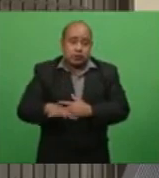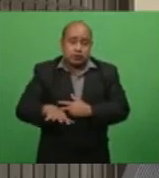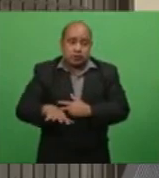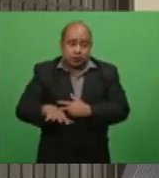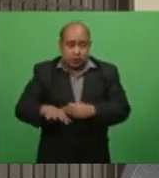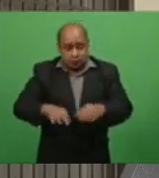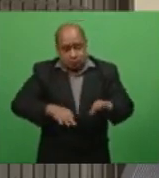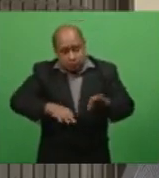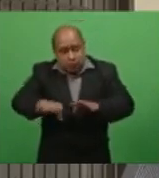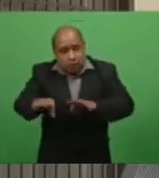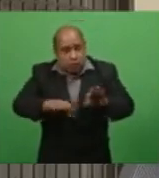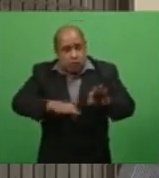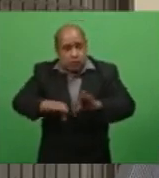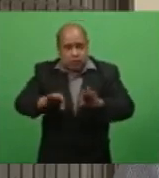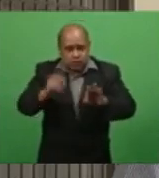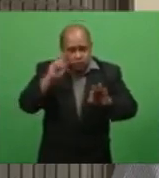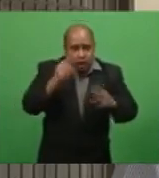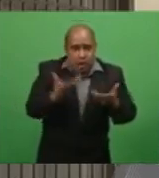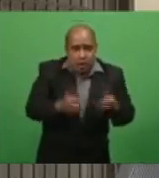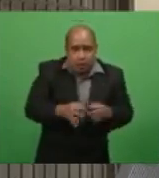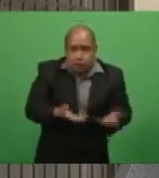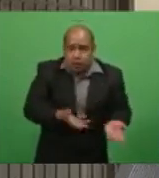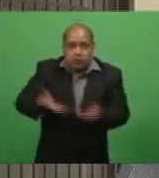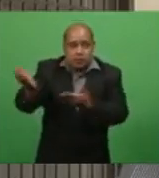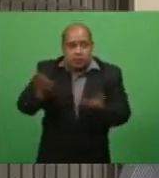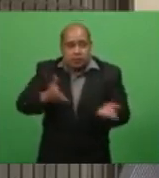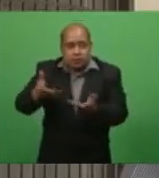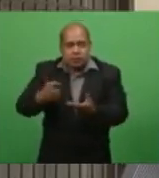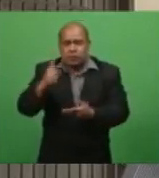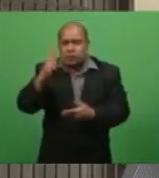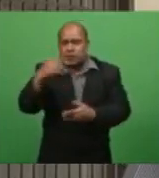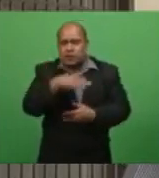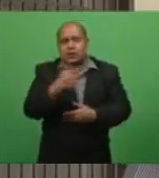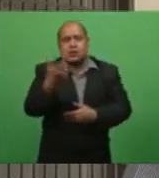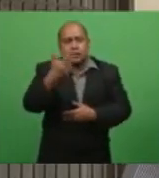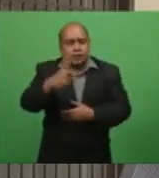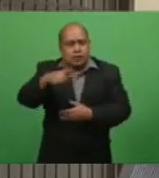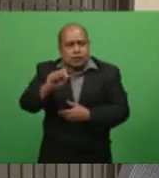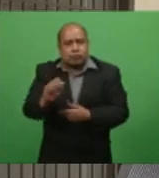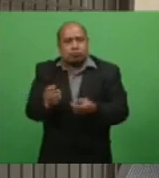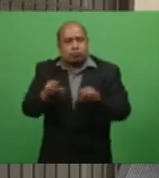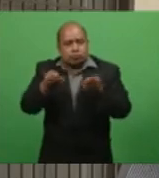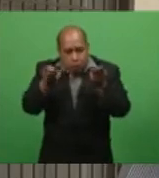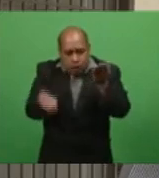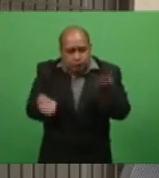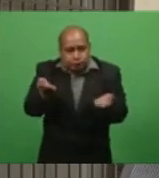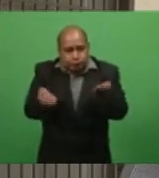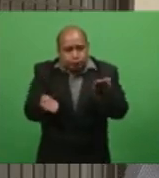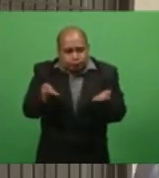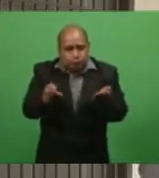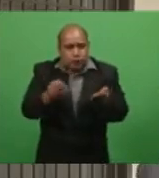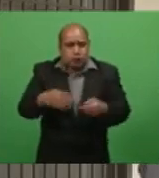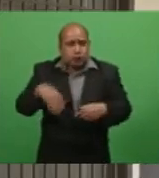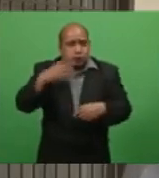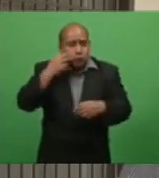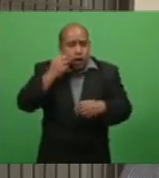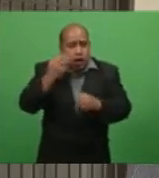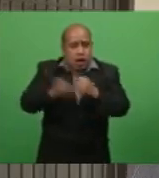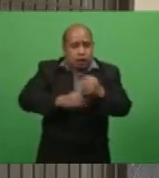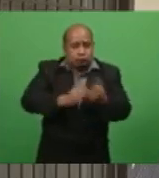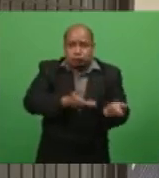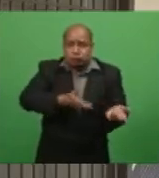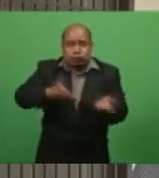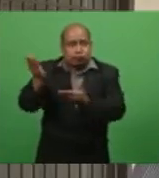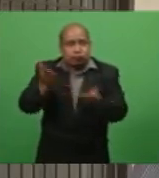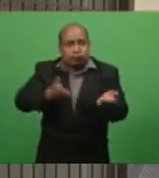exporting 170,000 tons of bulk sugar to markets mainly in Europe and the UK that have already been identified.